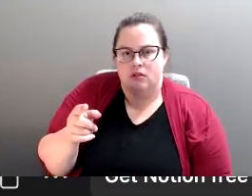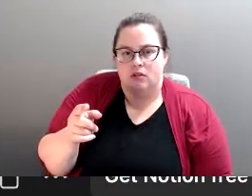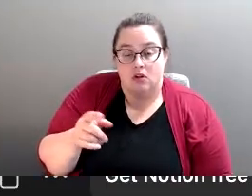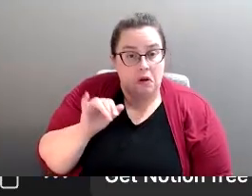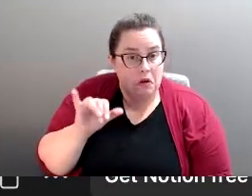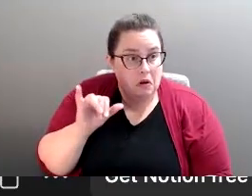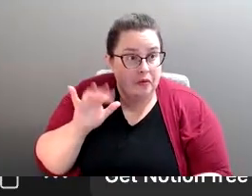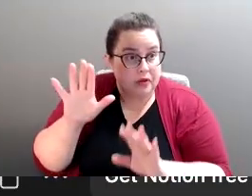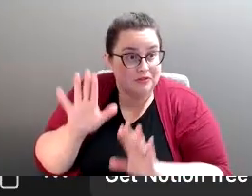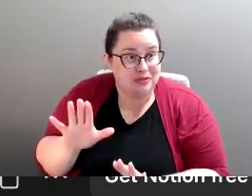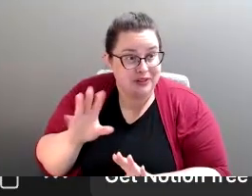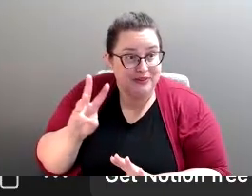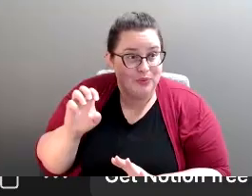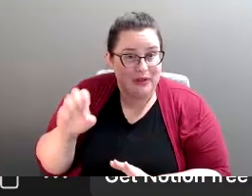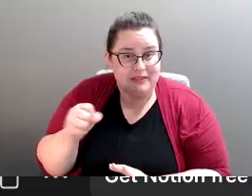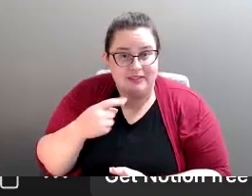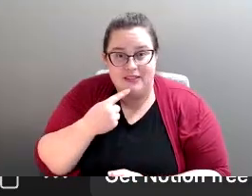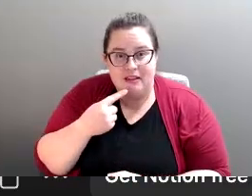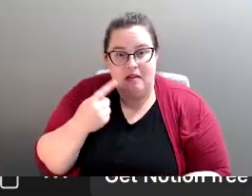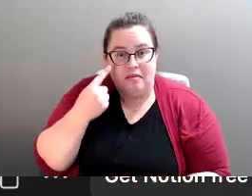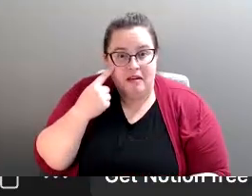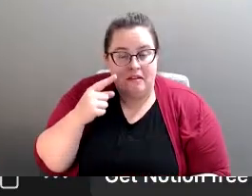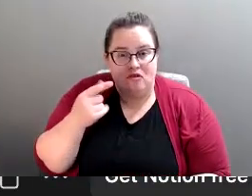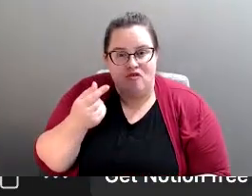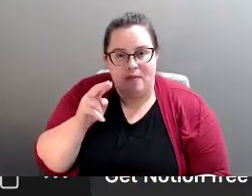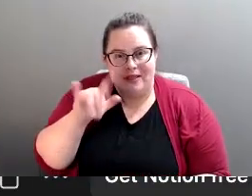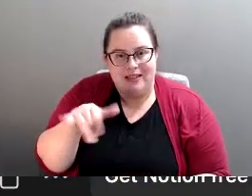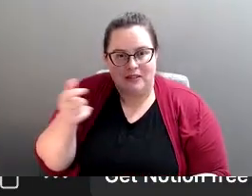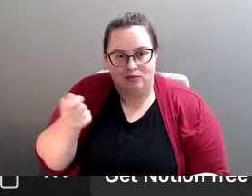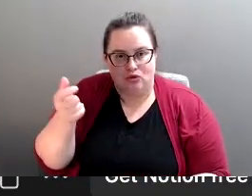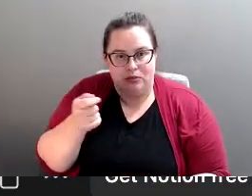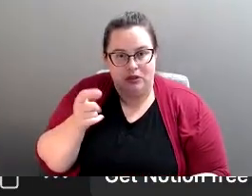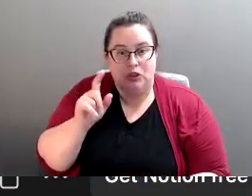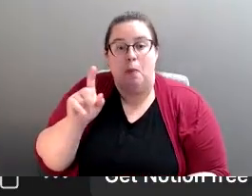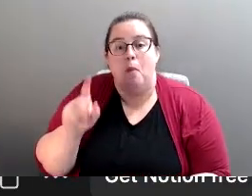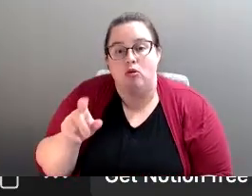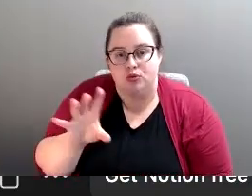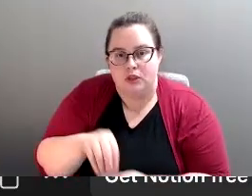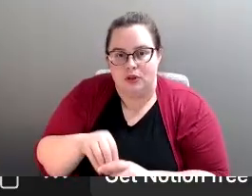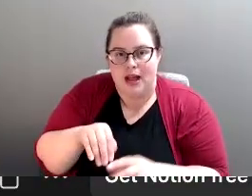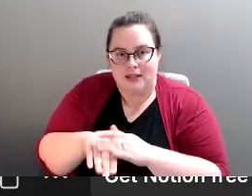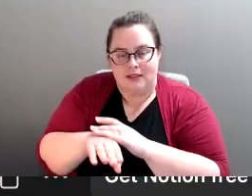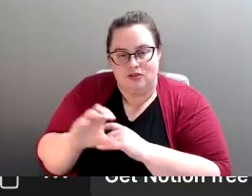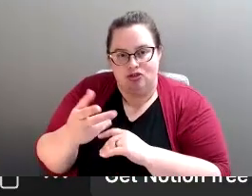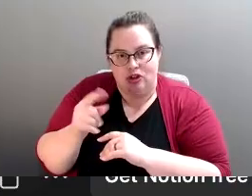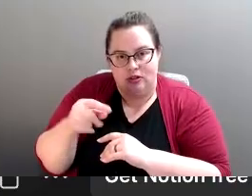That's great. I had not heard that. So that's interesting. Do you know at what level comparable, Wes?